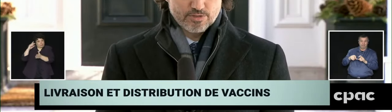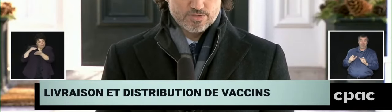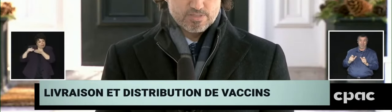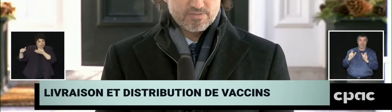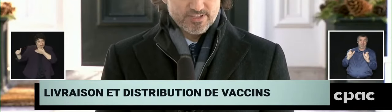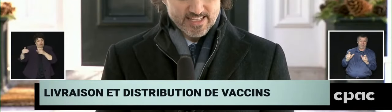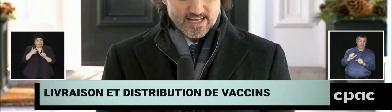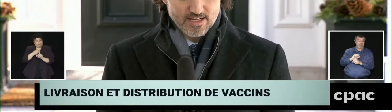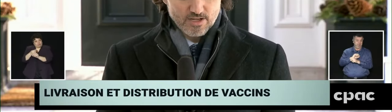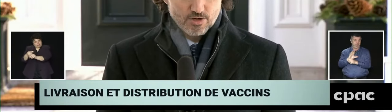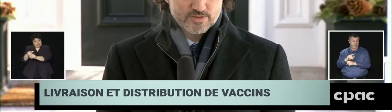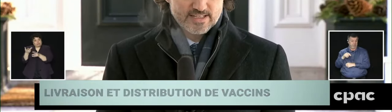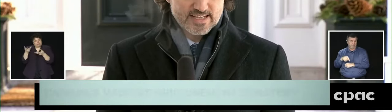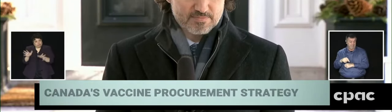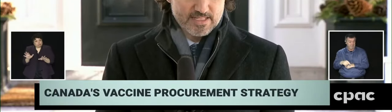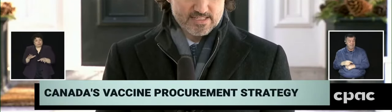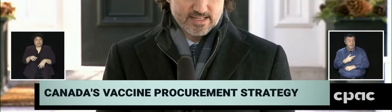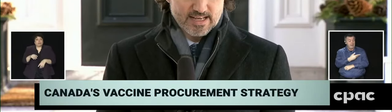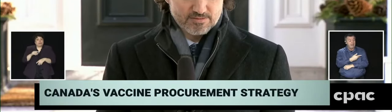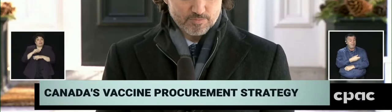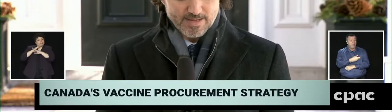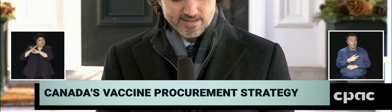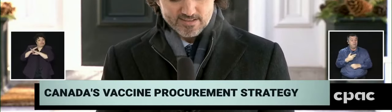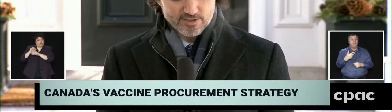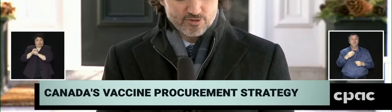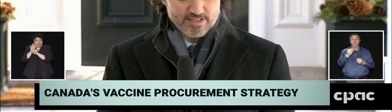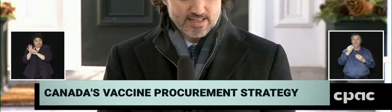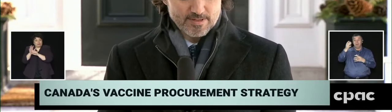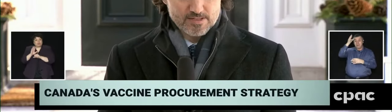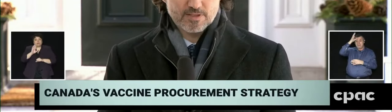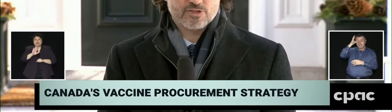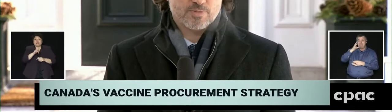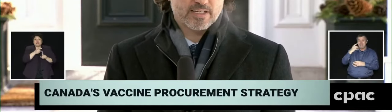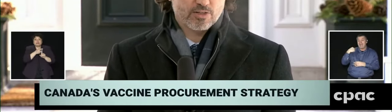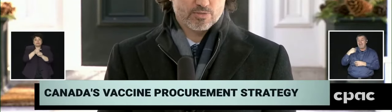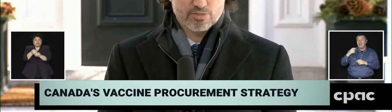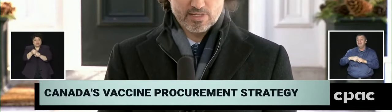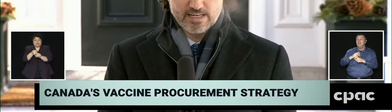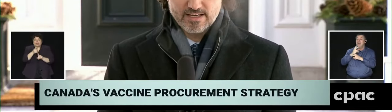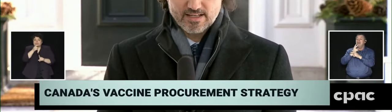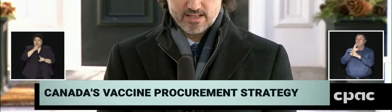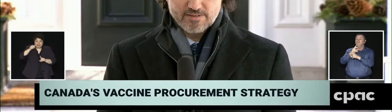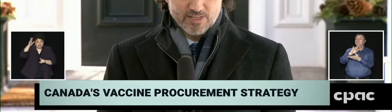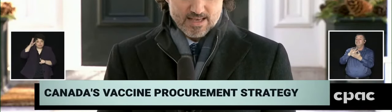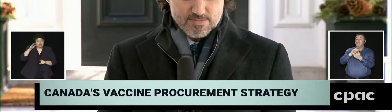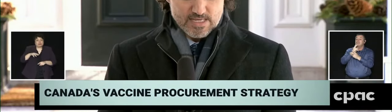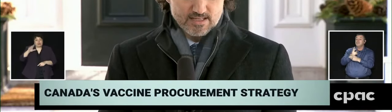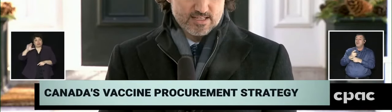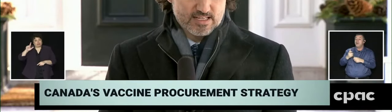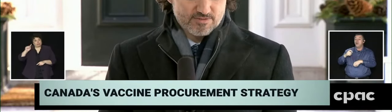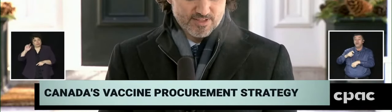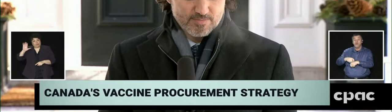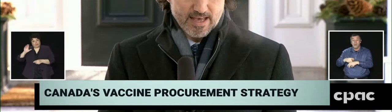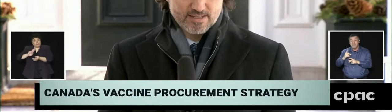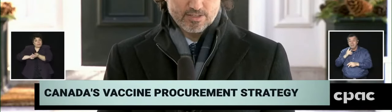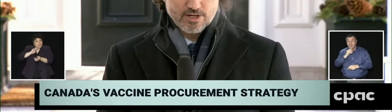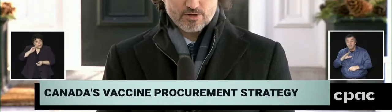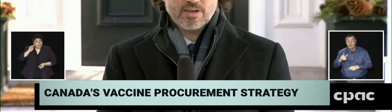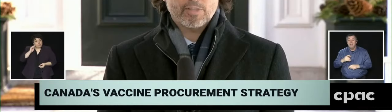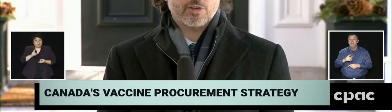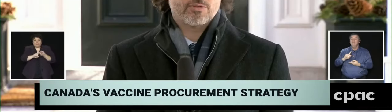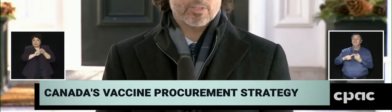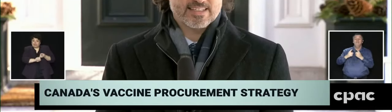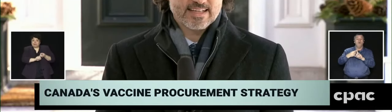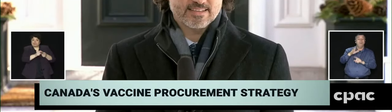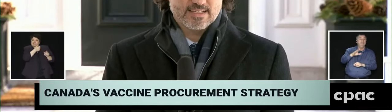Ces doses vitales ont été administrées à vos parents dans un établissement de soins de longue durée, à votre amie qui est infirmière ou